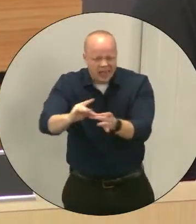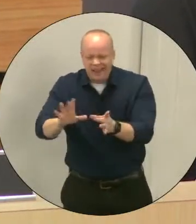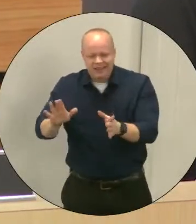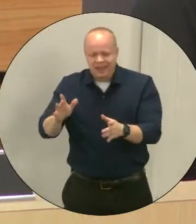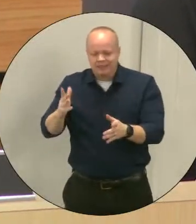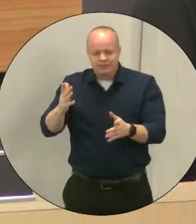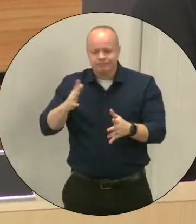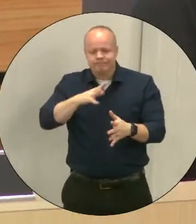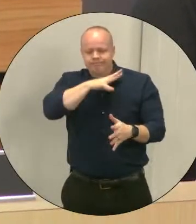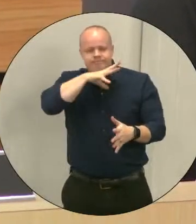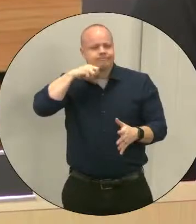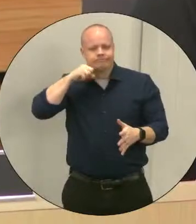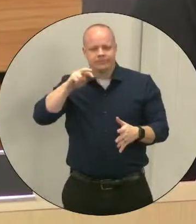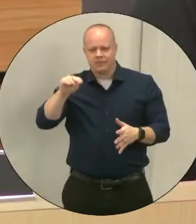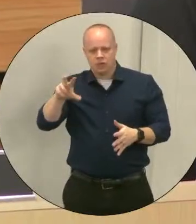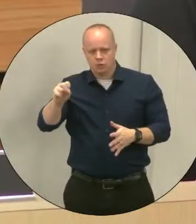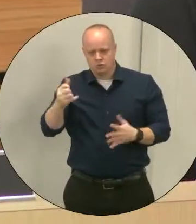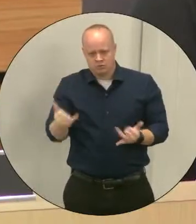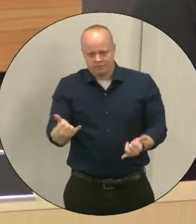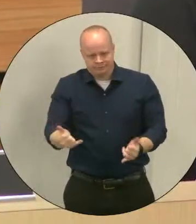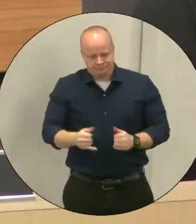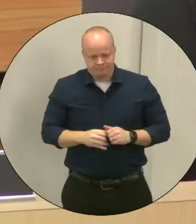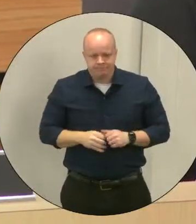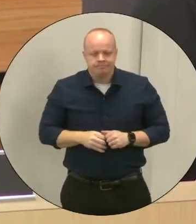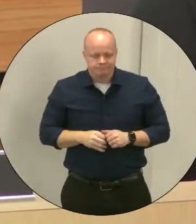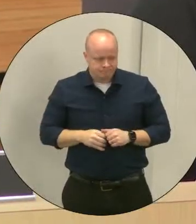to be worrying about.